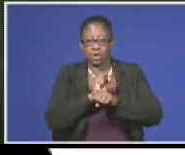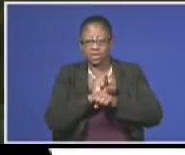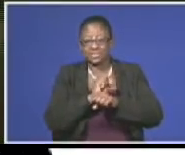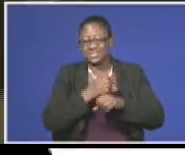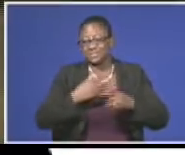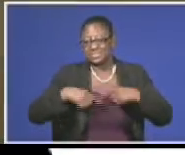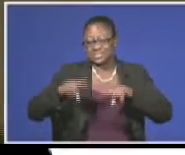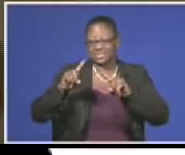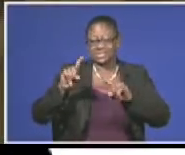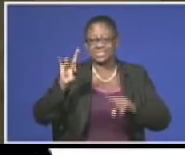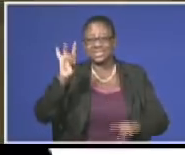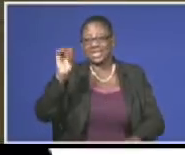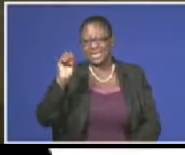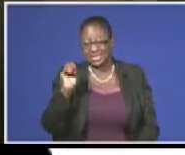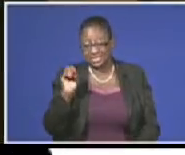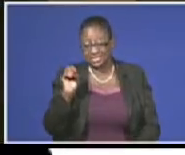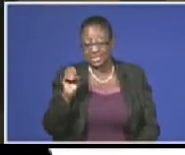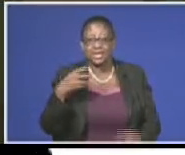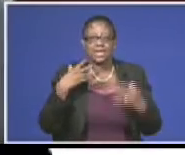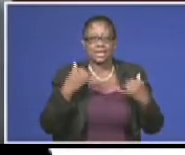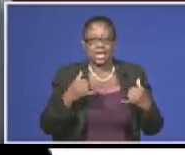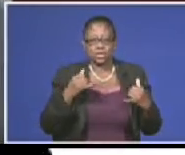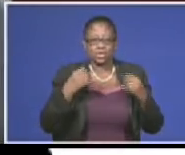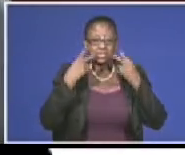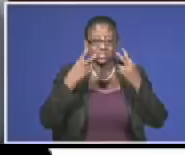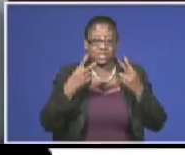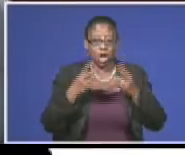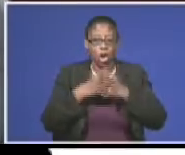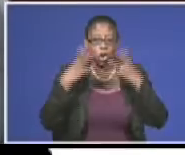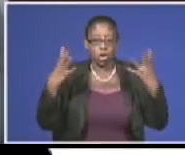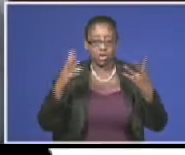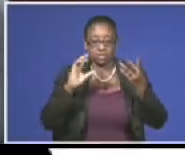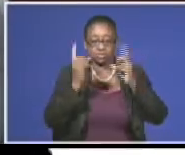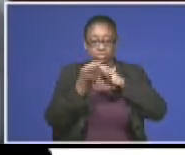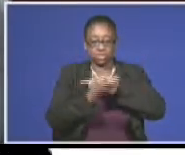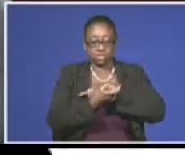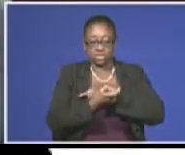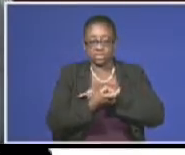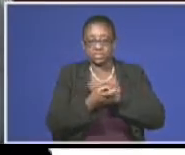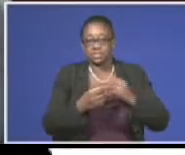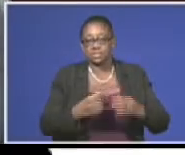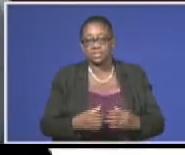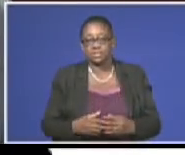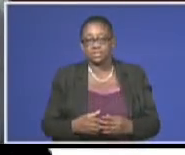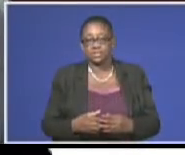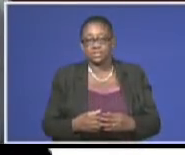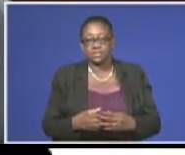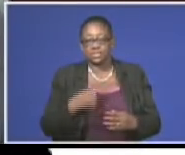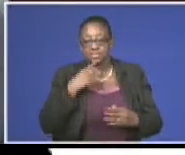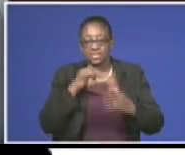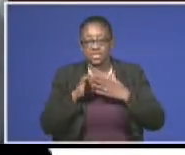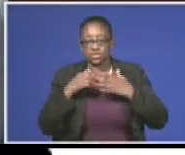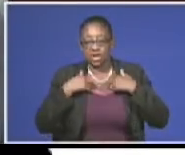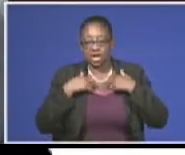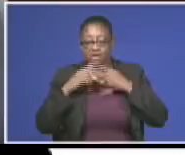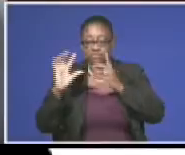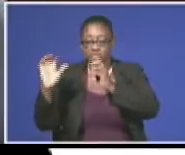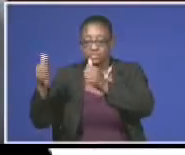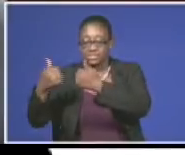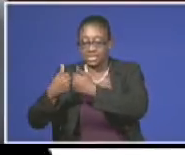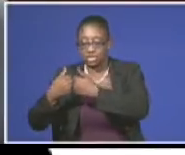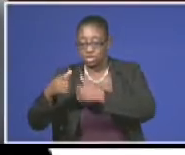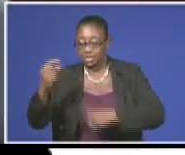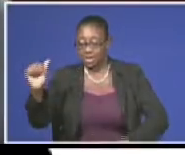1980s. Parker says there will be significant benefits. At new station, which will be at Station A at the Clifton Pier